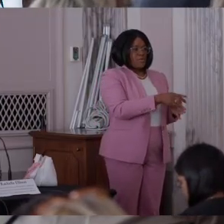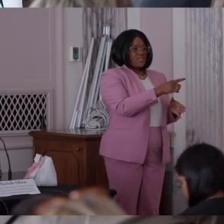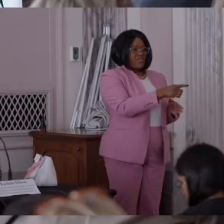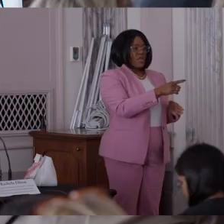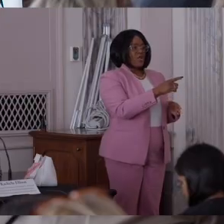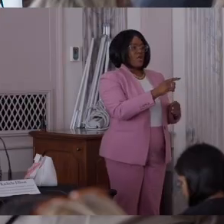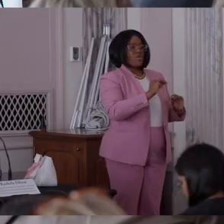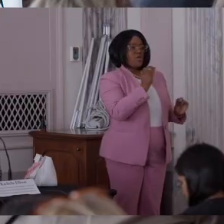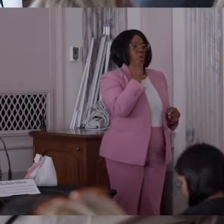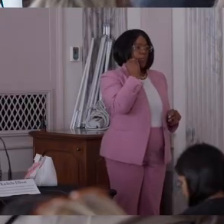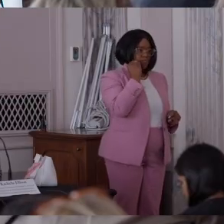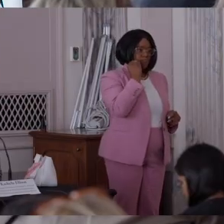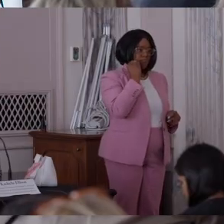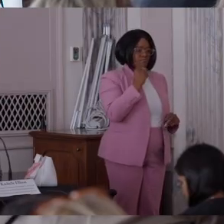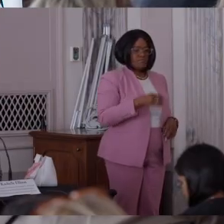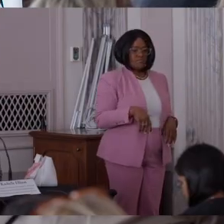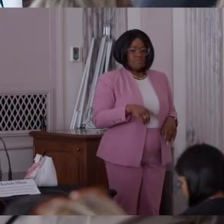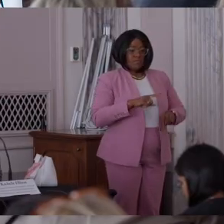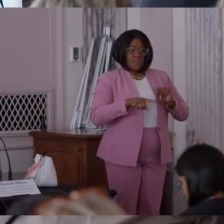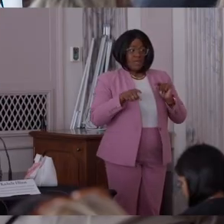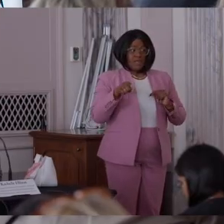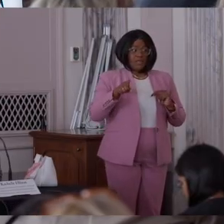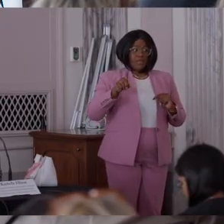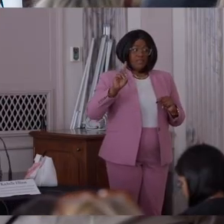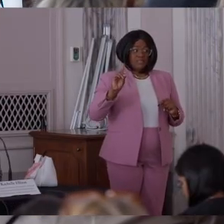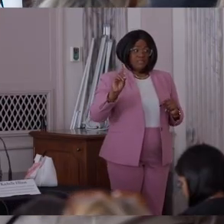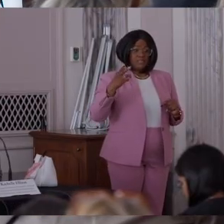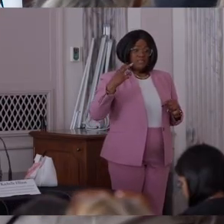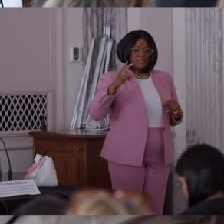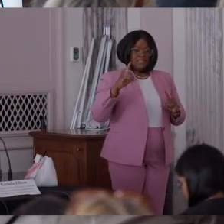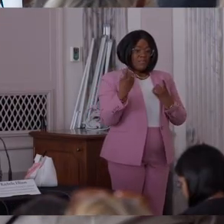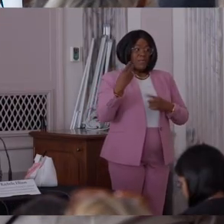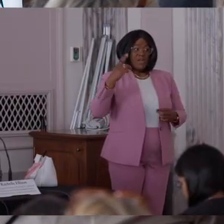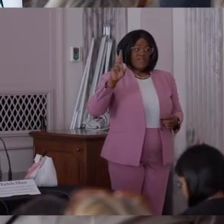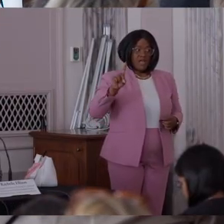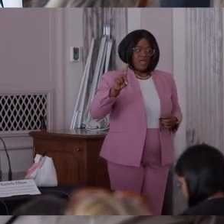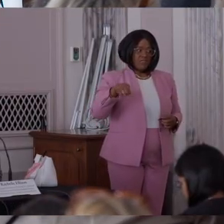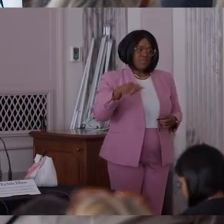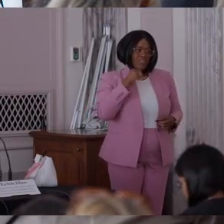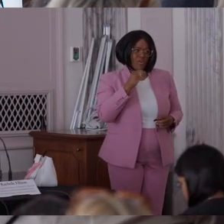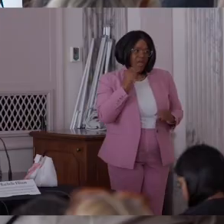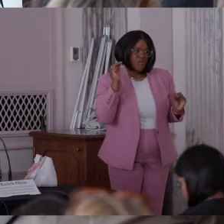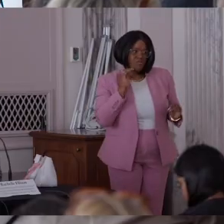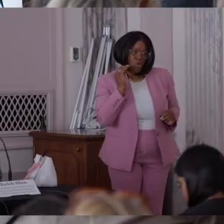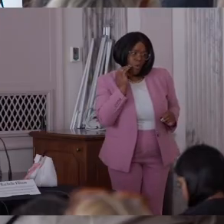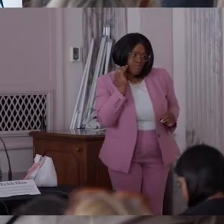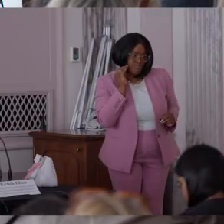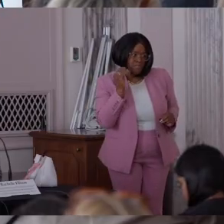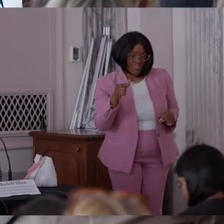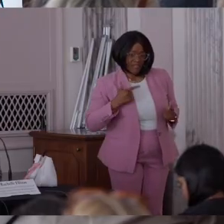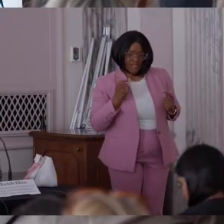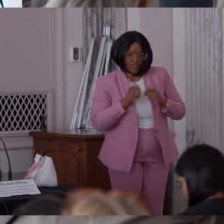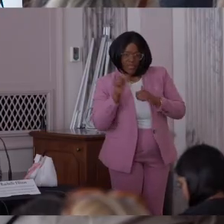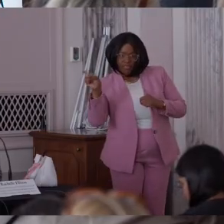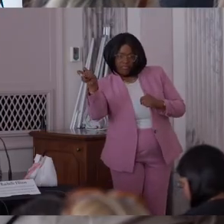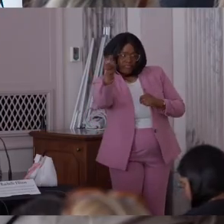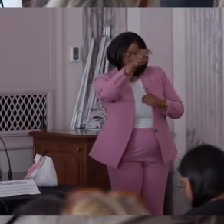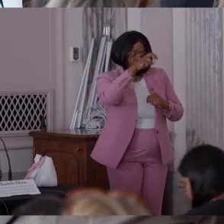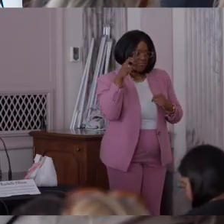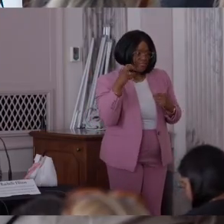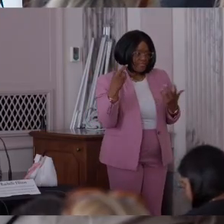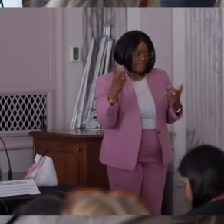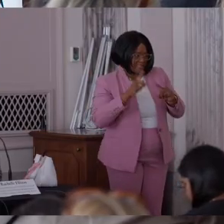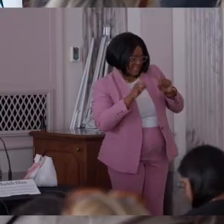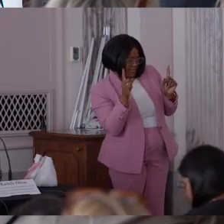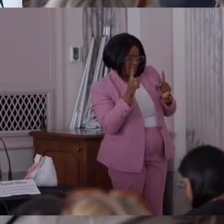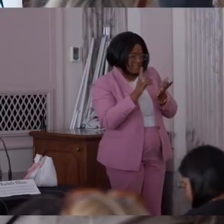considered homeless. However, for the Department of HUD, they're not. And so one of the things we're working on